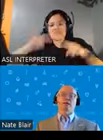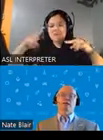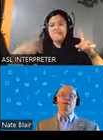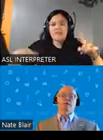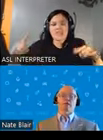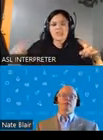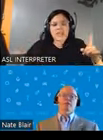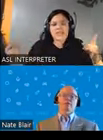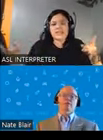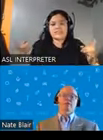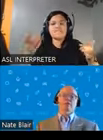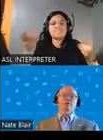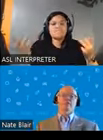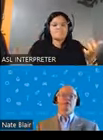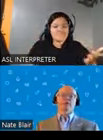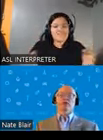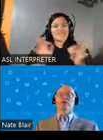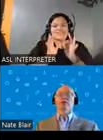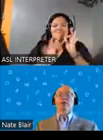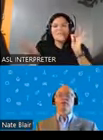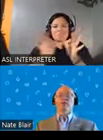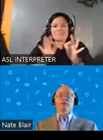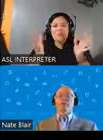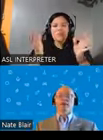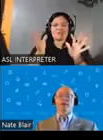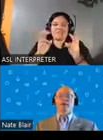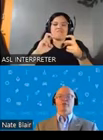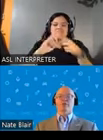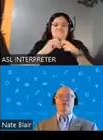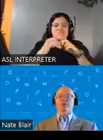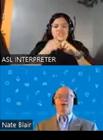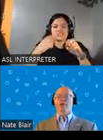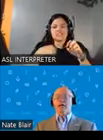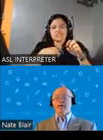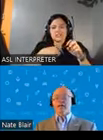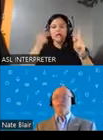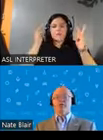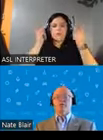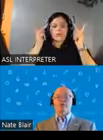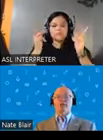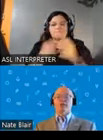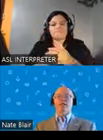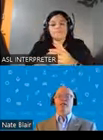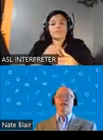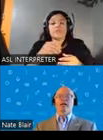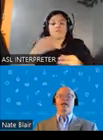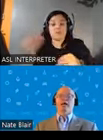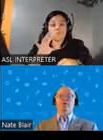issues that were of concern for the advisory group. So energy access,